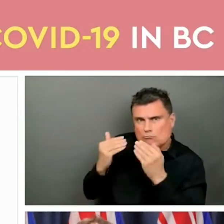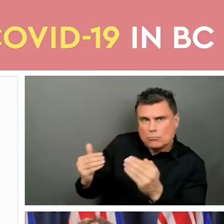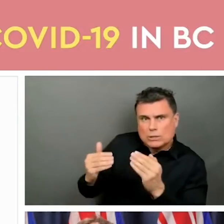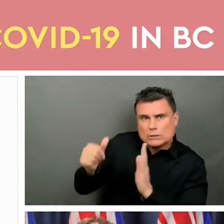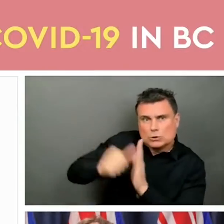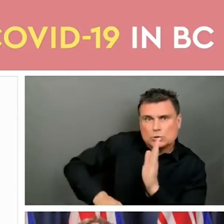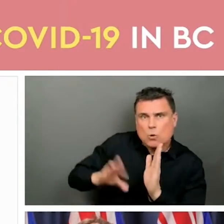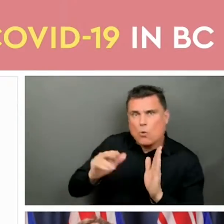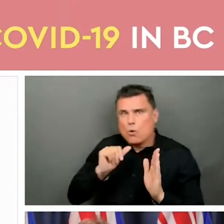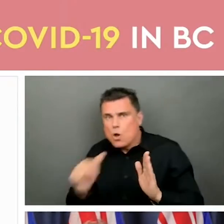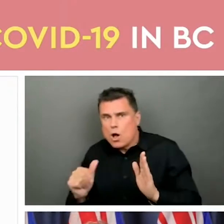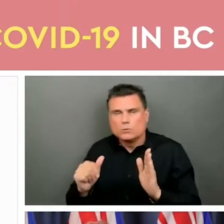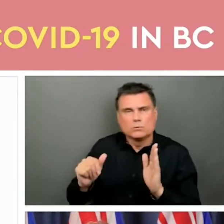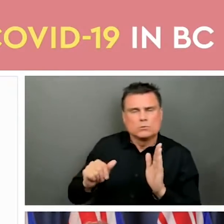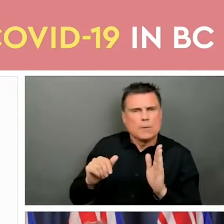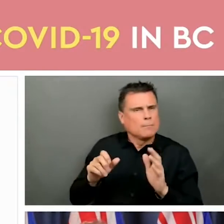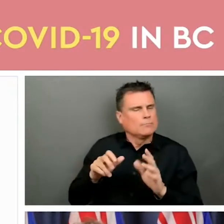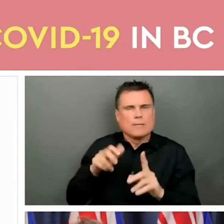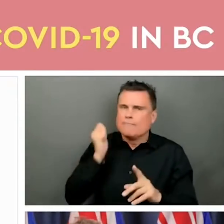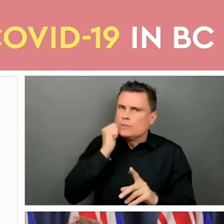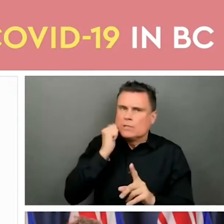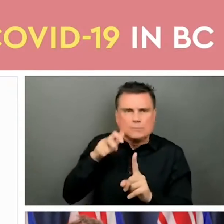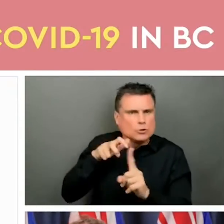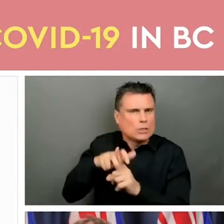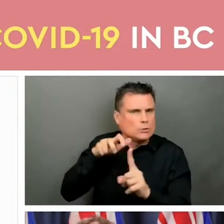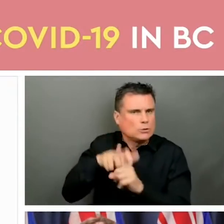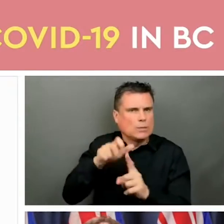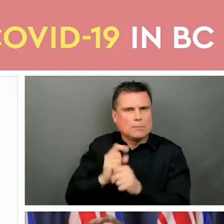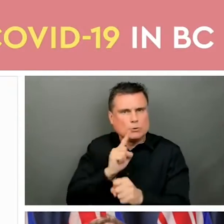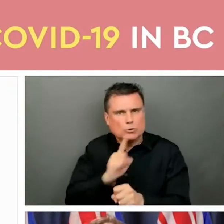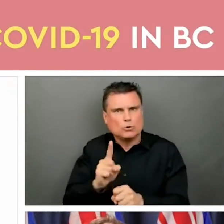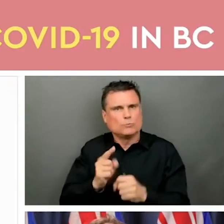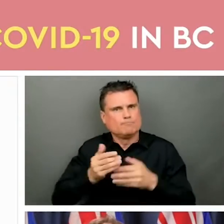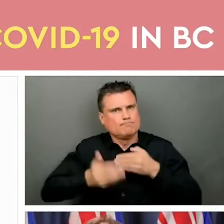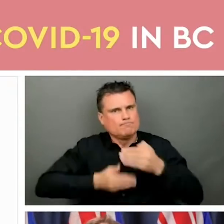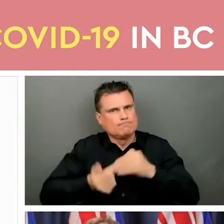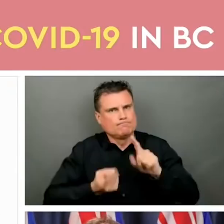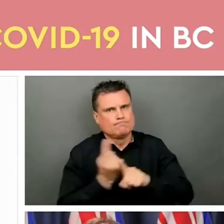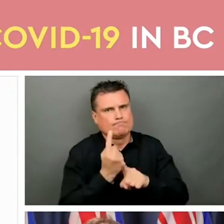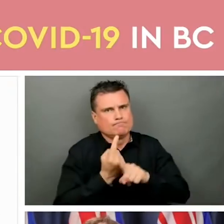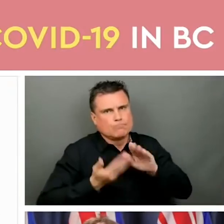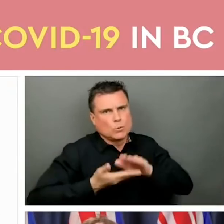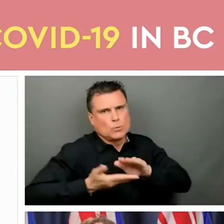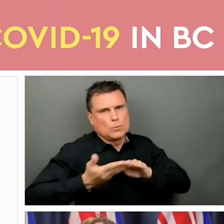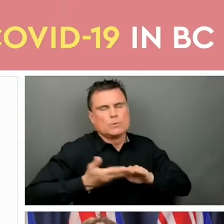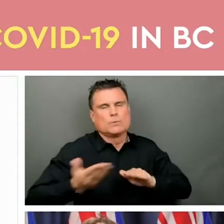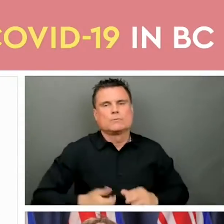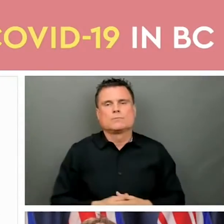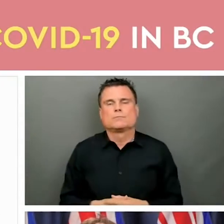means potentially leveling the load across sites and regions. In other words, moving some people with